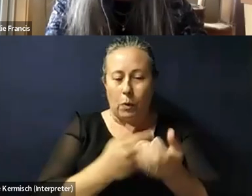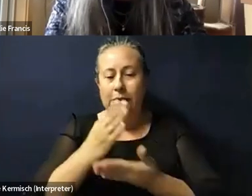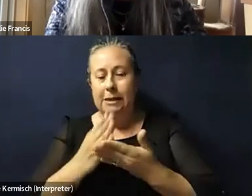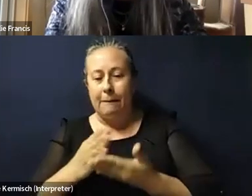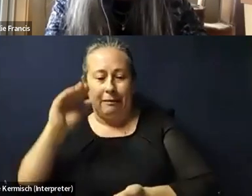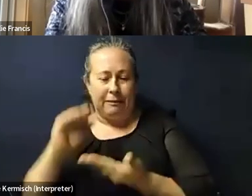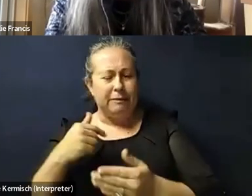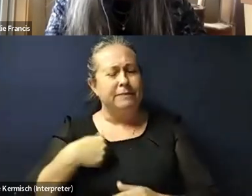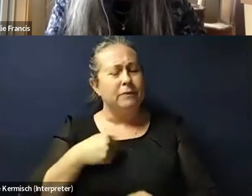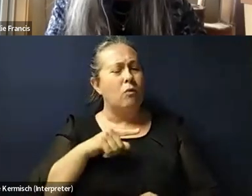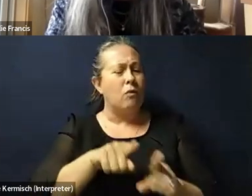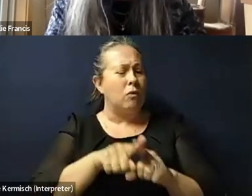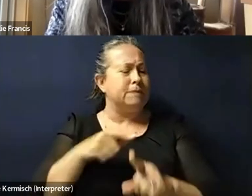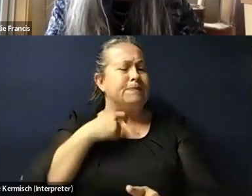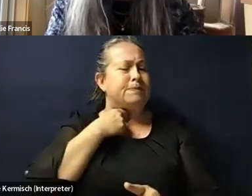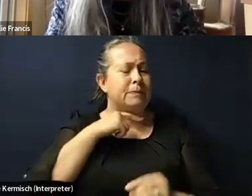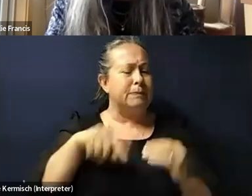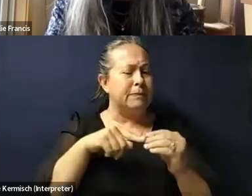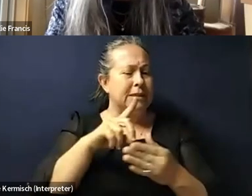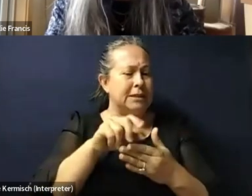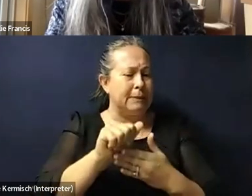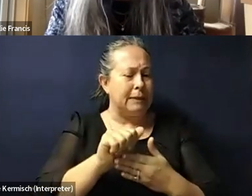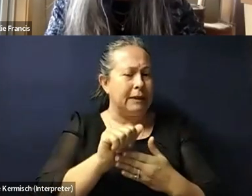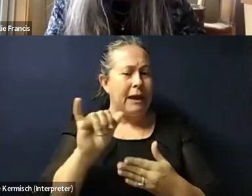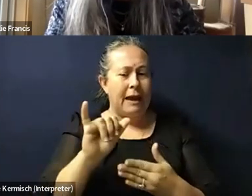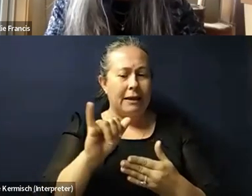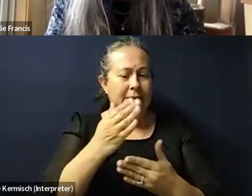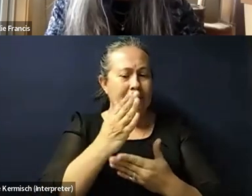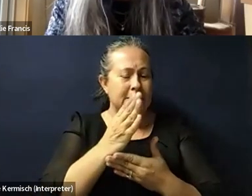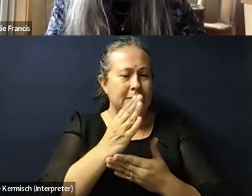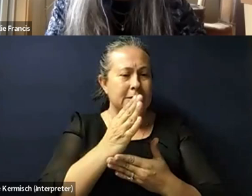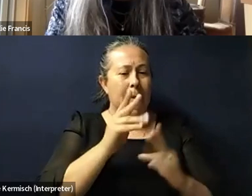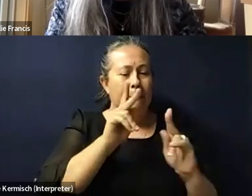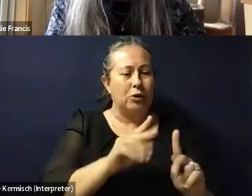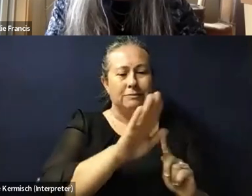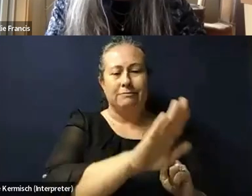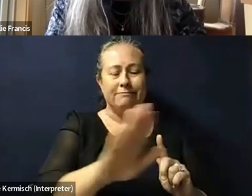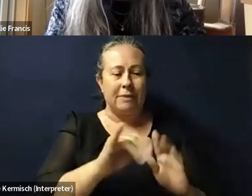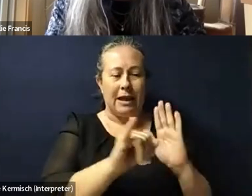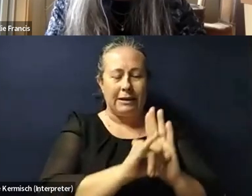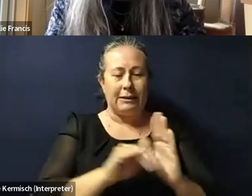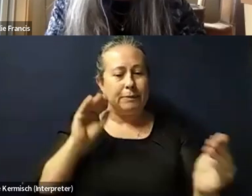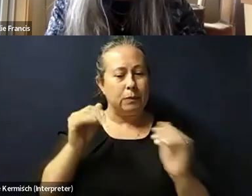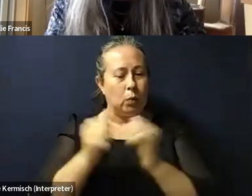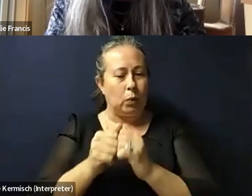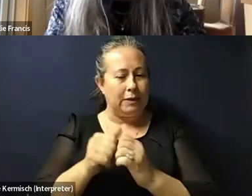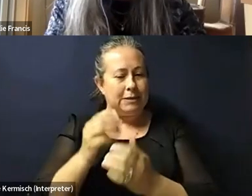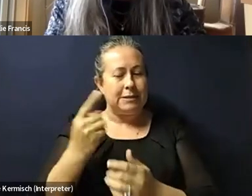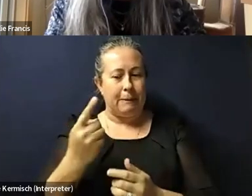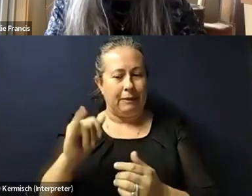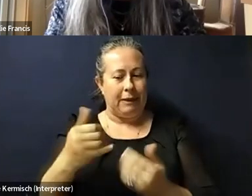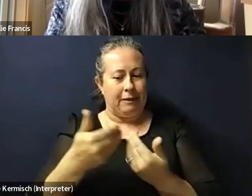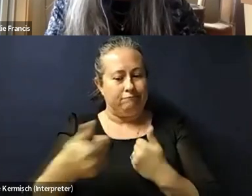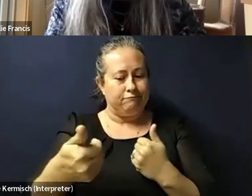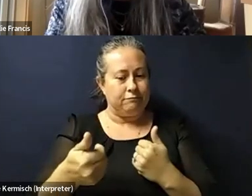I'm also curious about disabilities that are viewed as part of someone's identity versus something that is